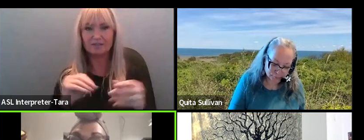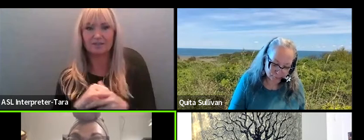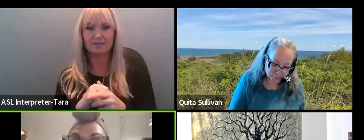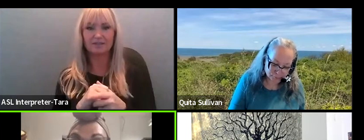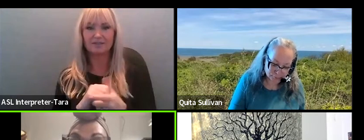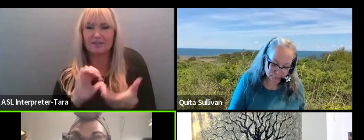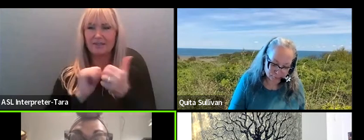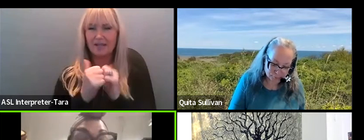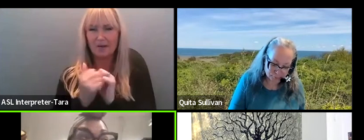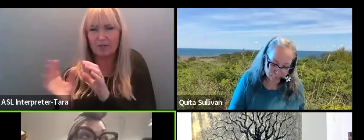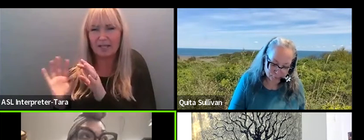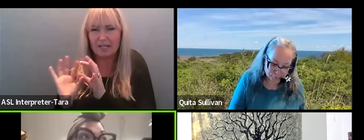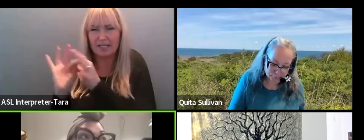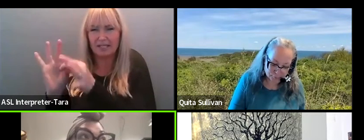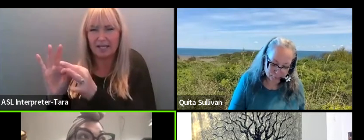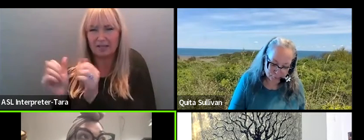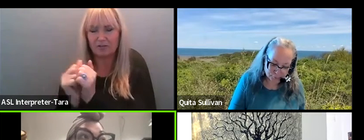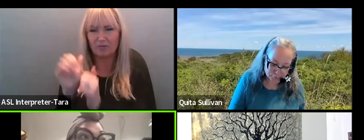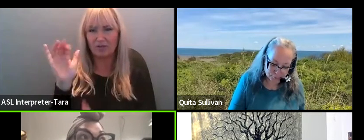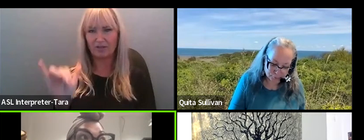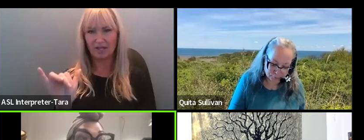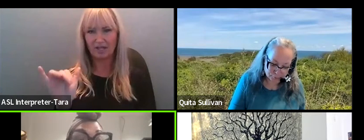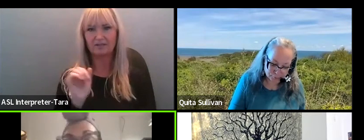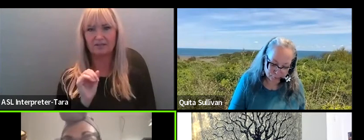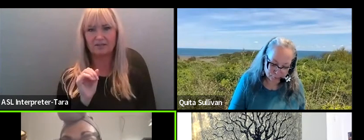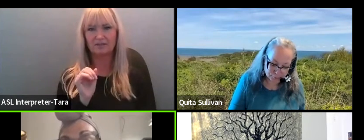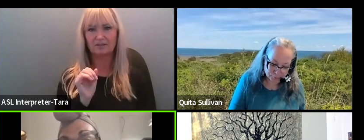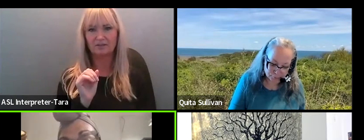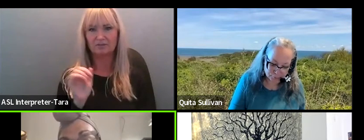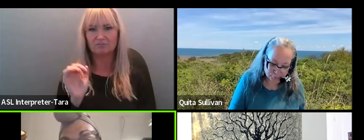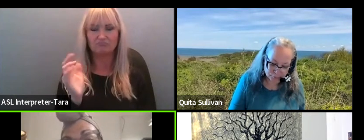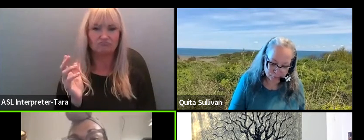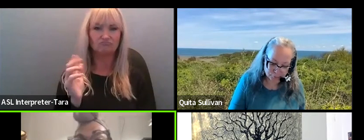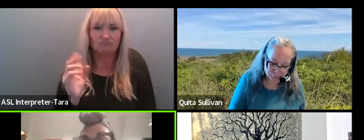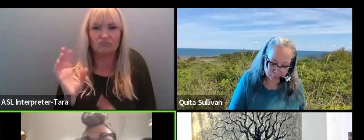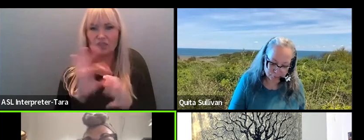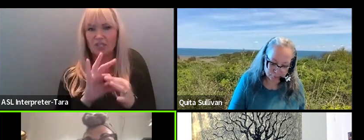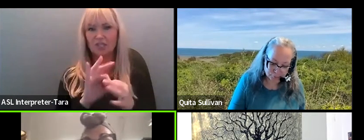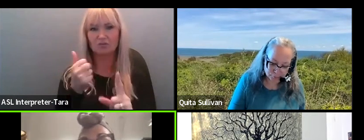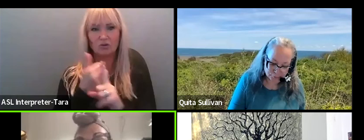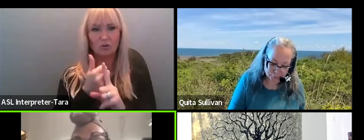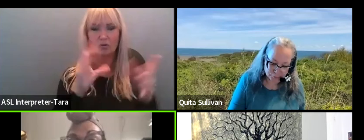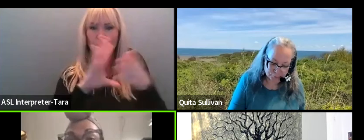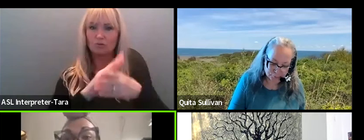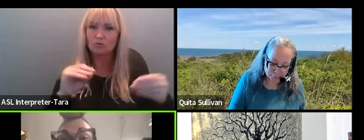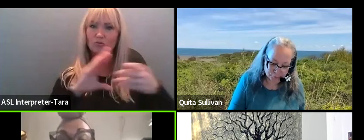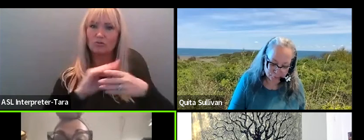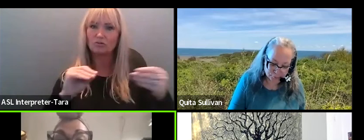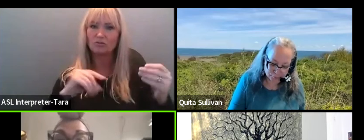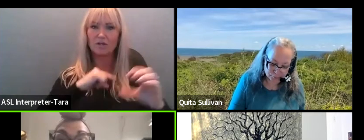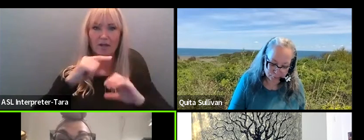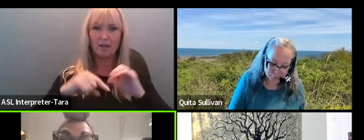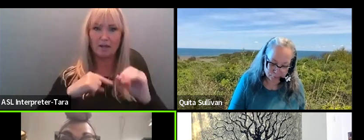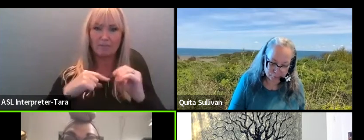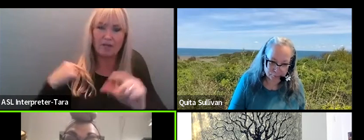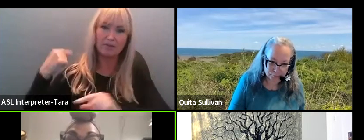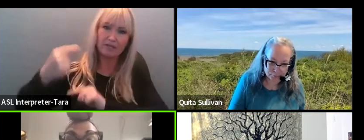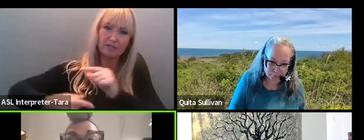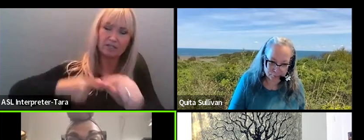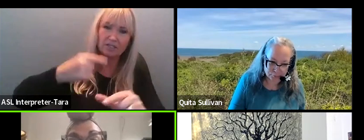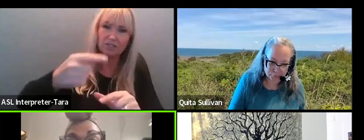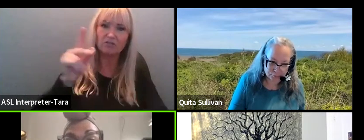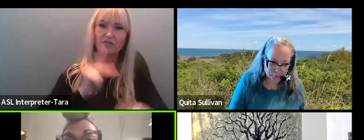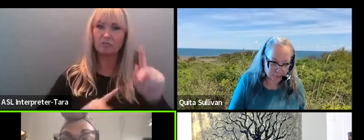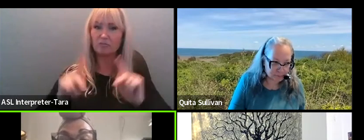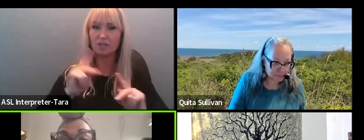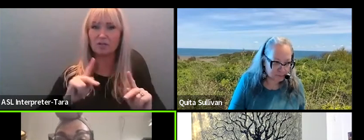did they connect with that in terms of their own stories around the lineage of of folks in